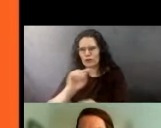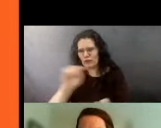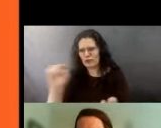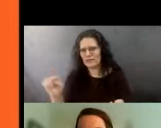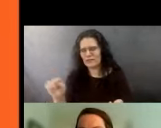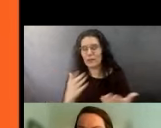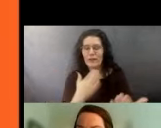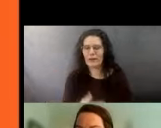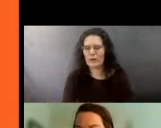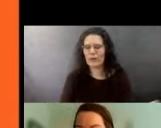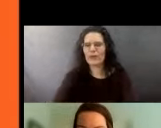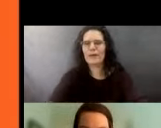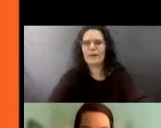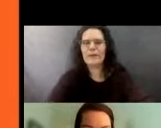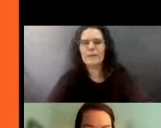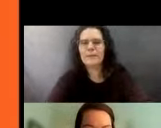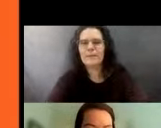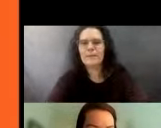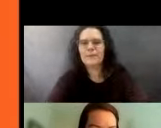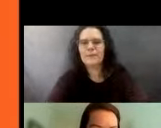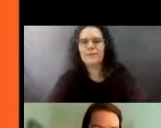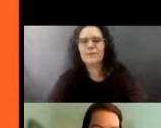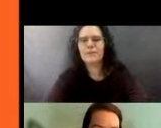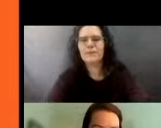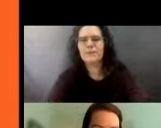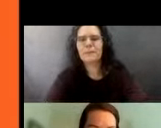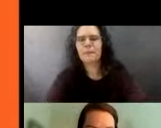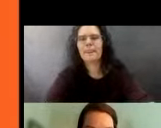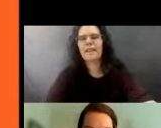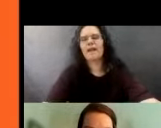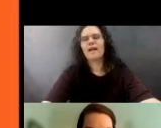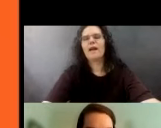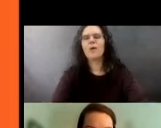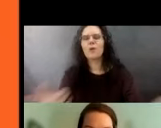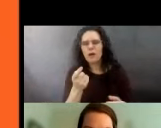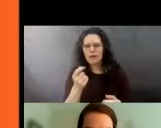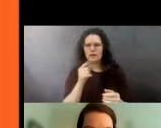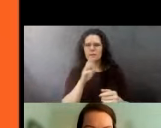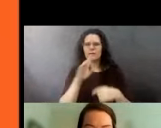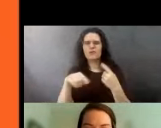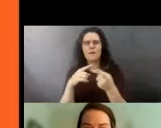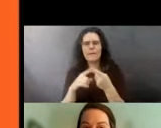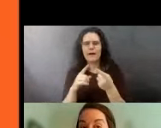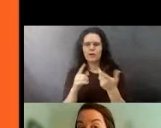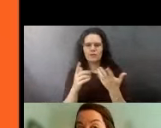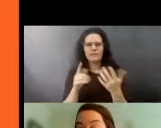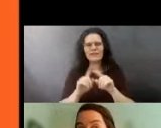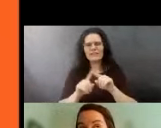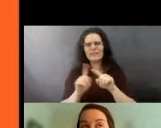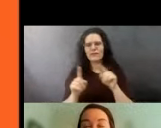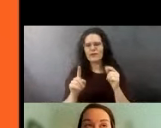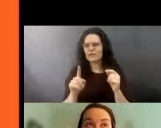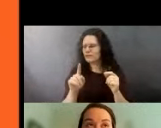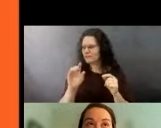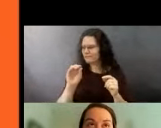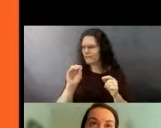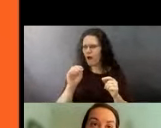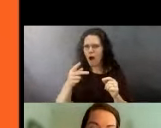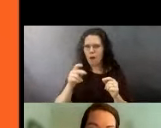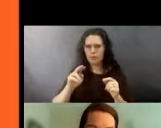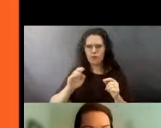these operational factors, I guess. You know, how it works, where it